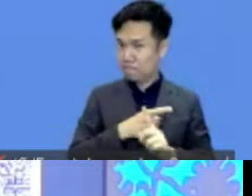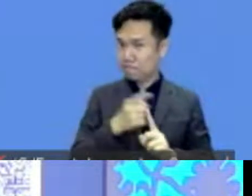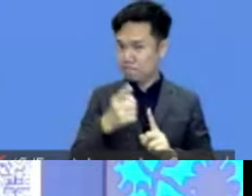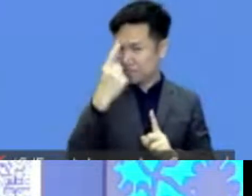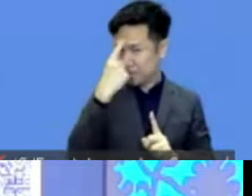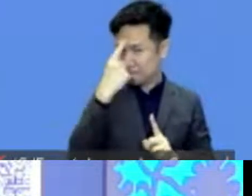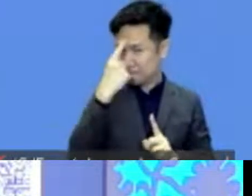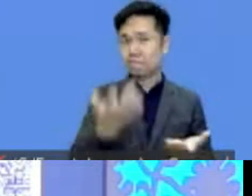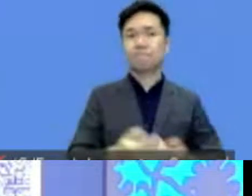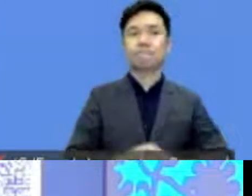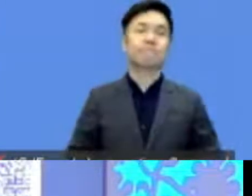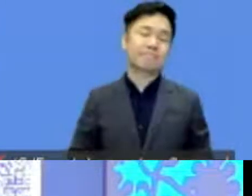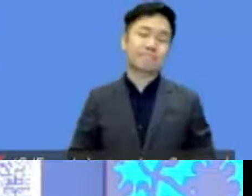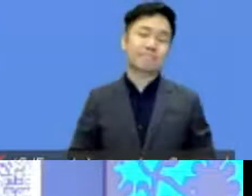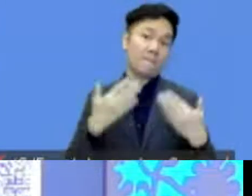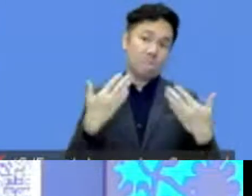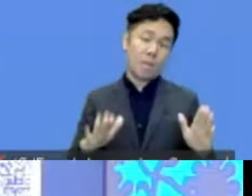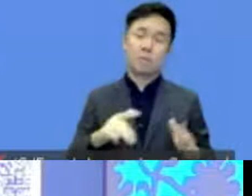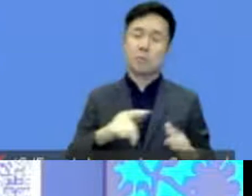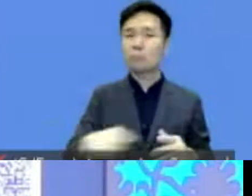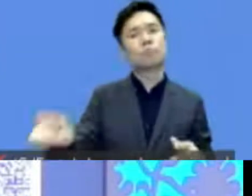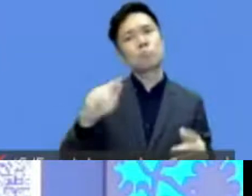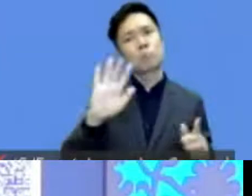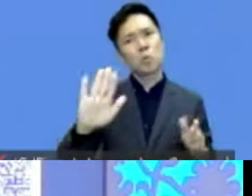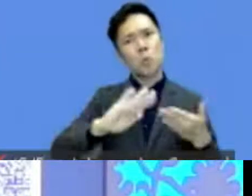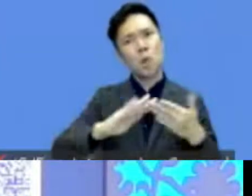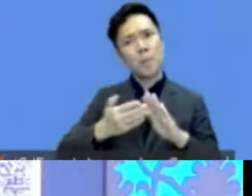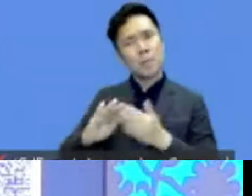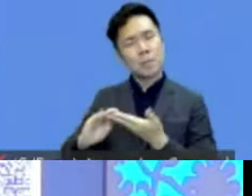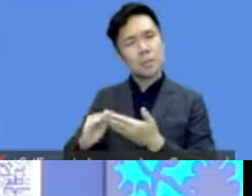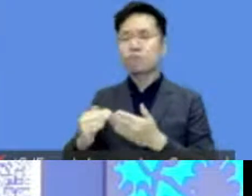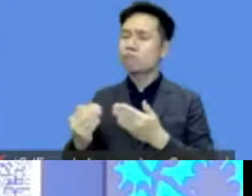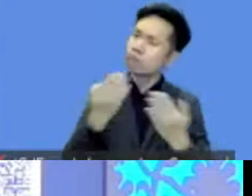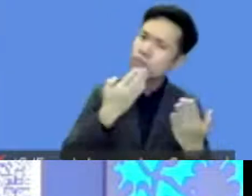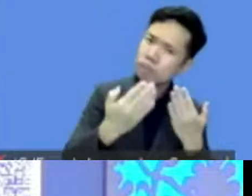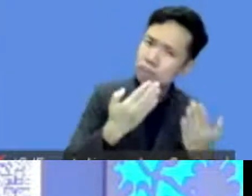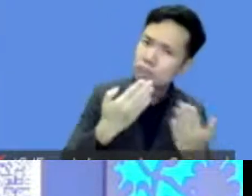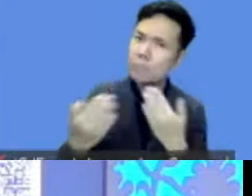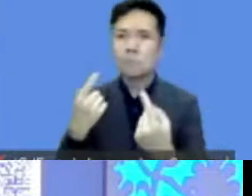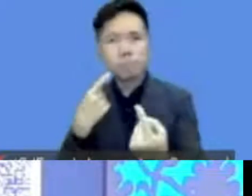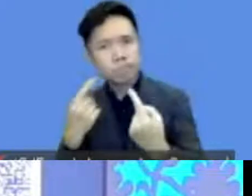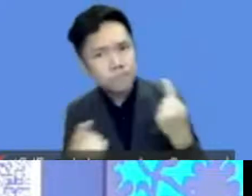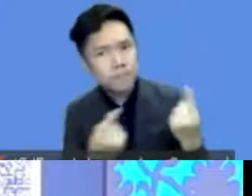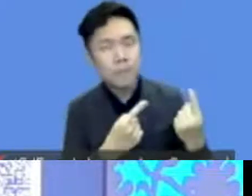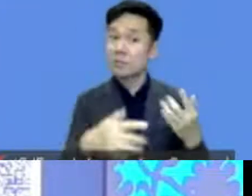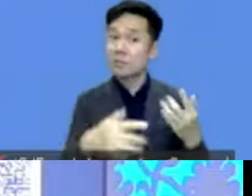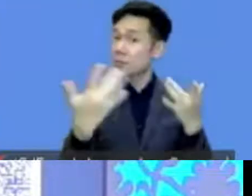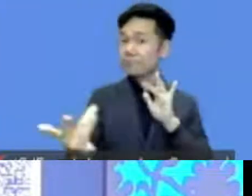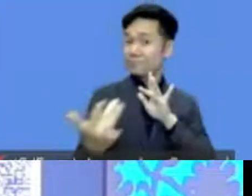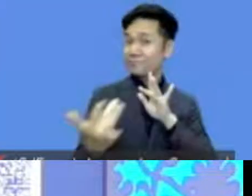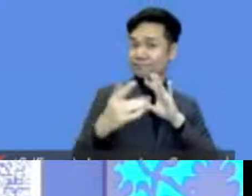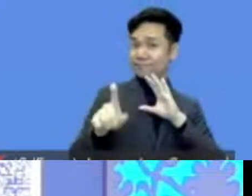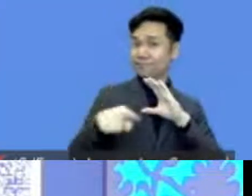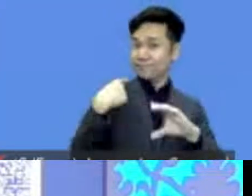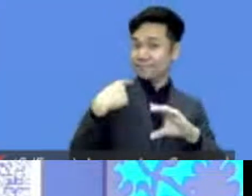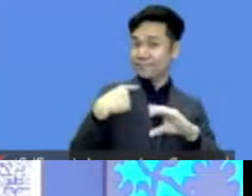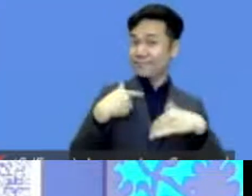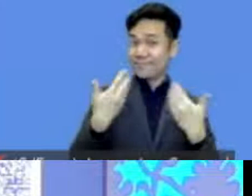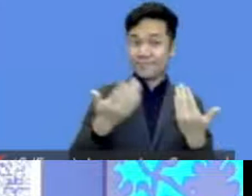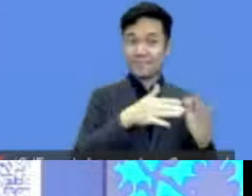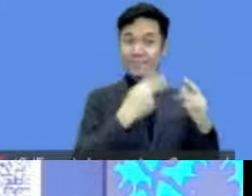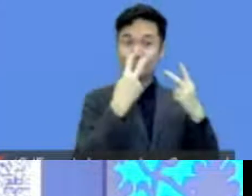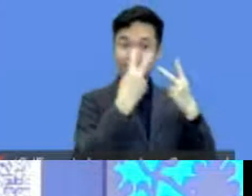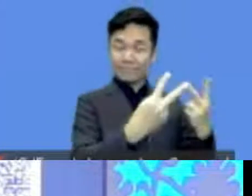that we can, as a community, build up. So please feel free to contact me anytime through my email